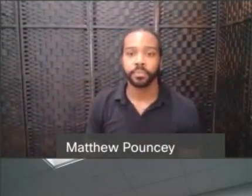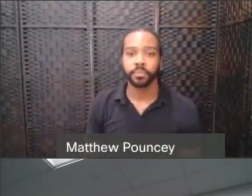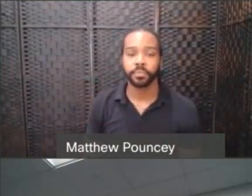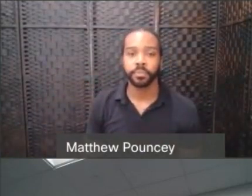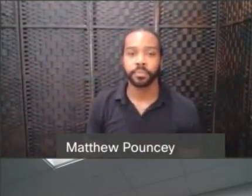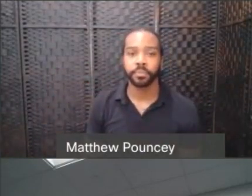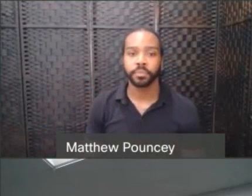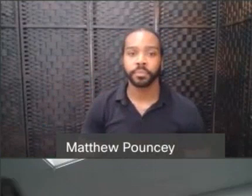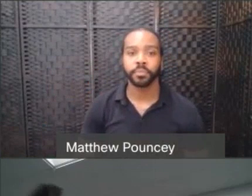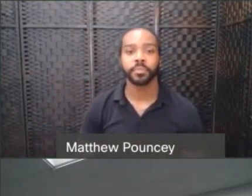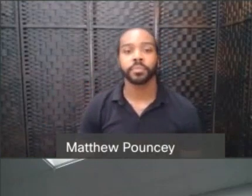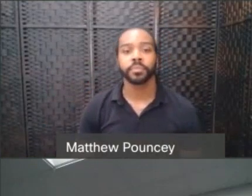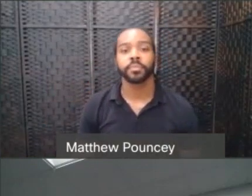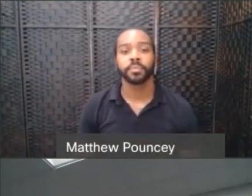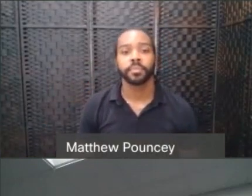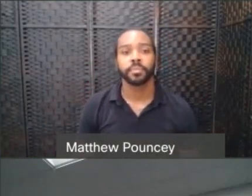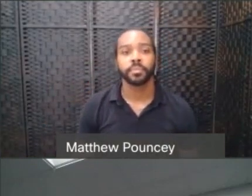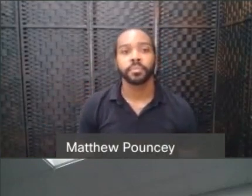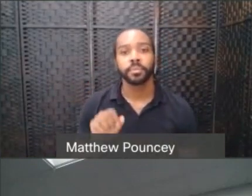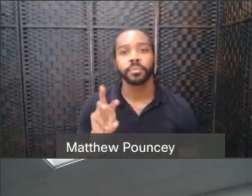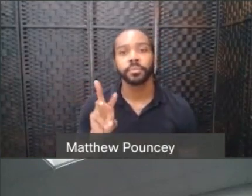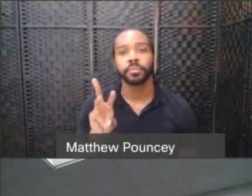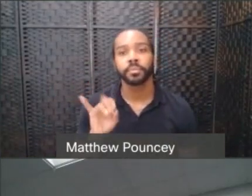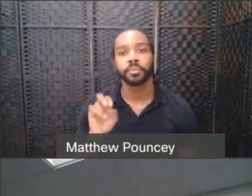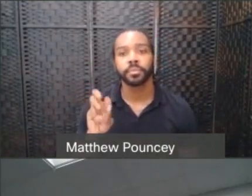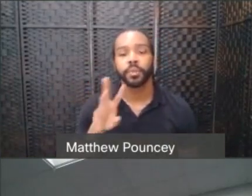Just as a general information